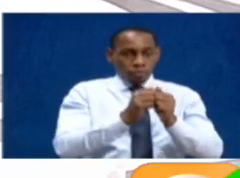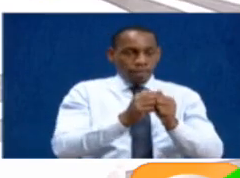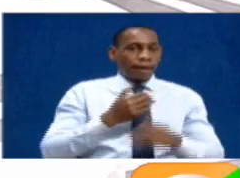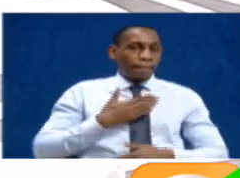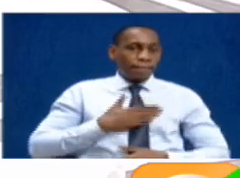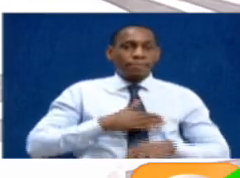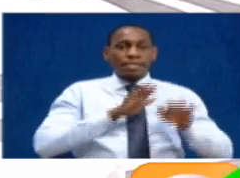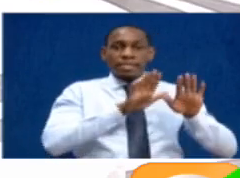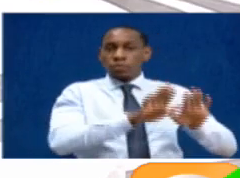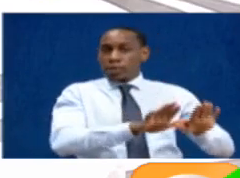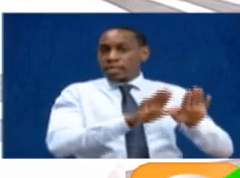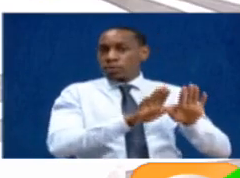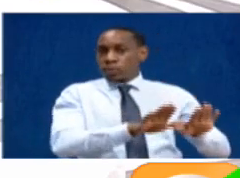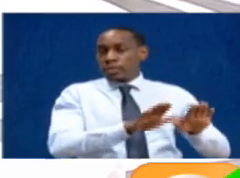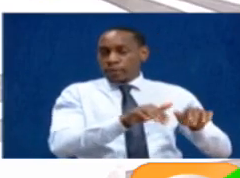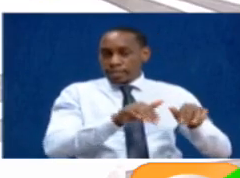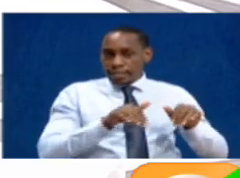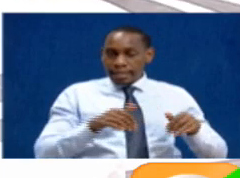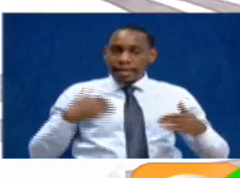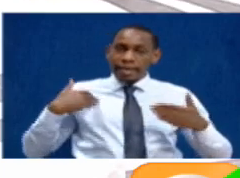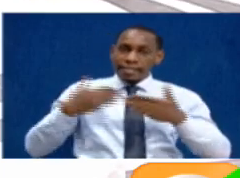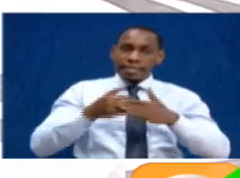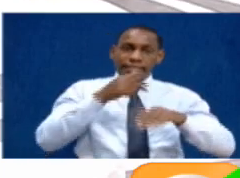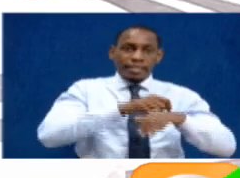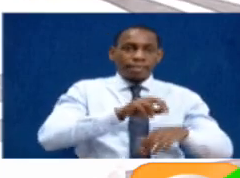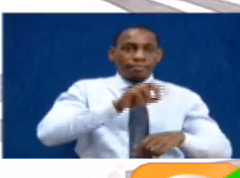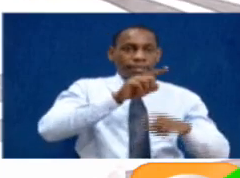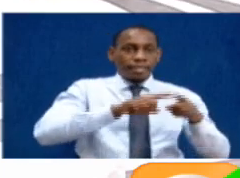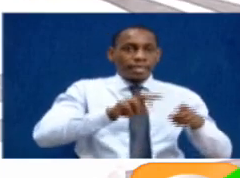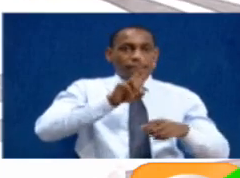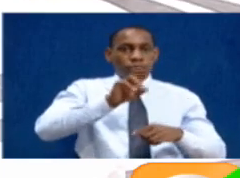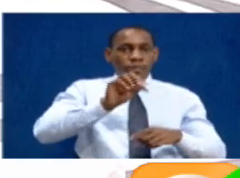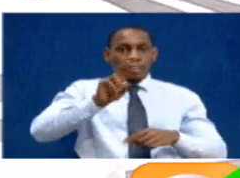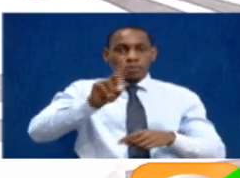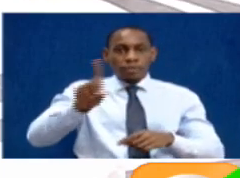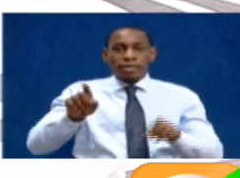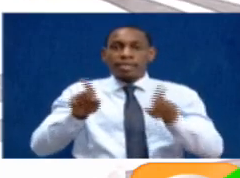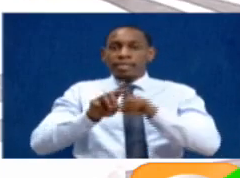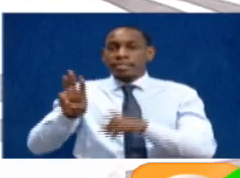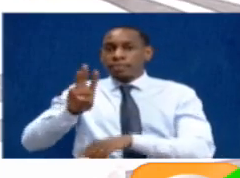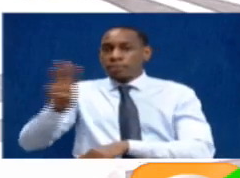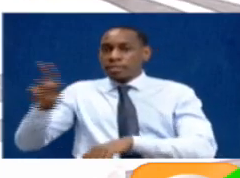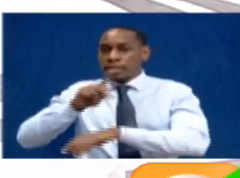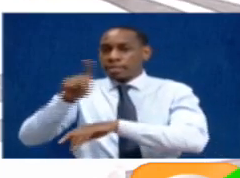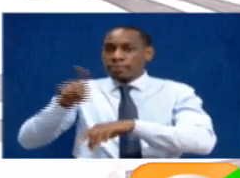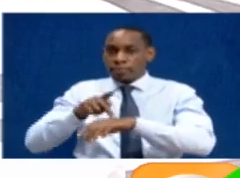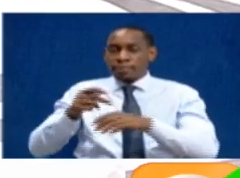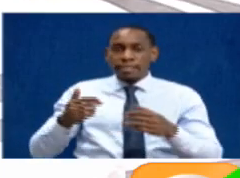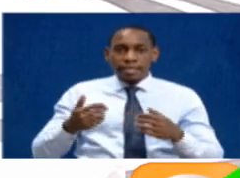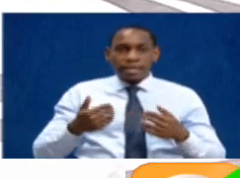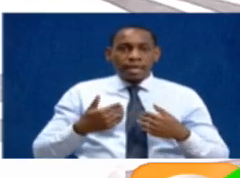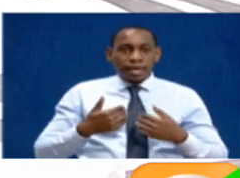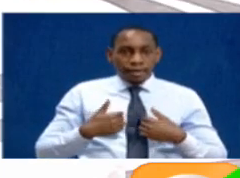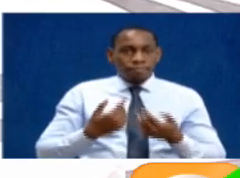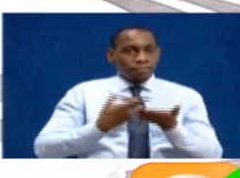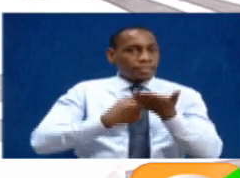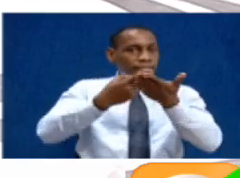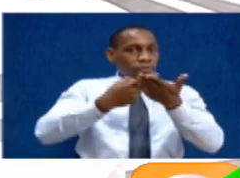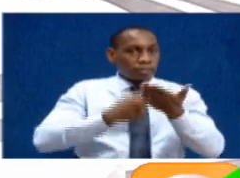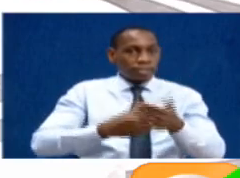please wait until 2021. Even us in Western Province, we are going to have Buhungu too,